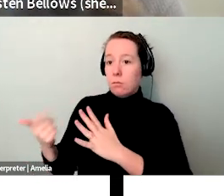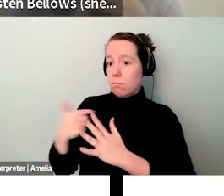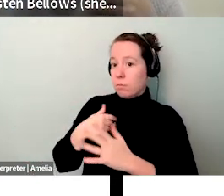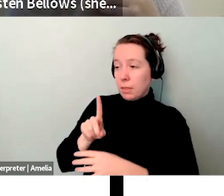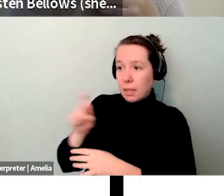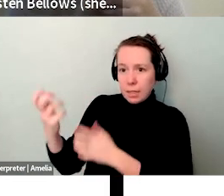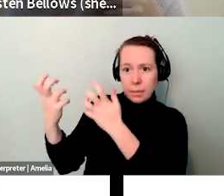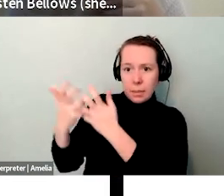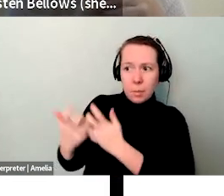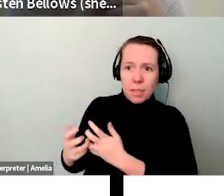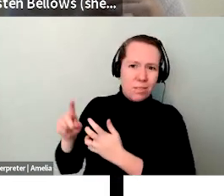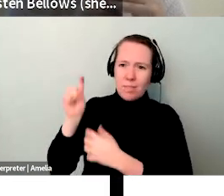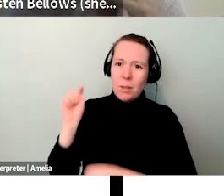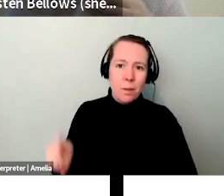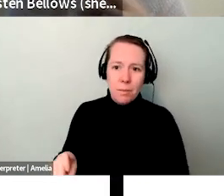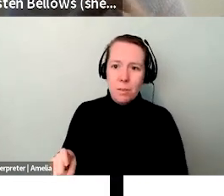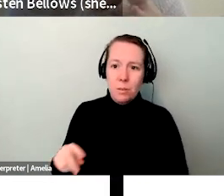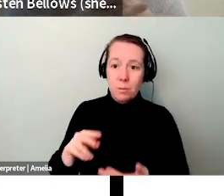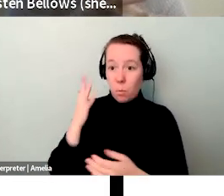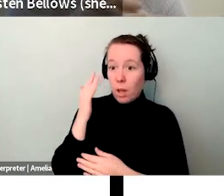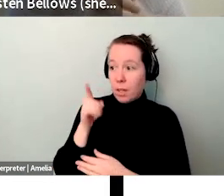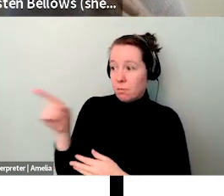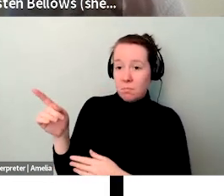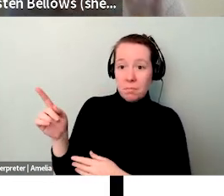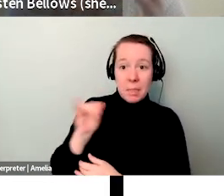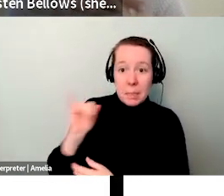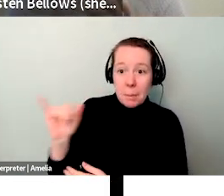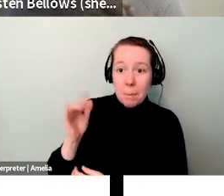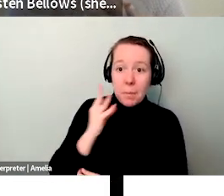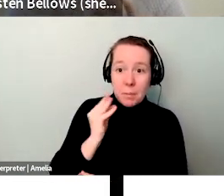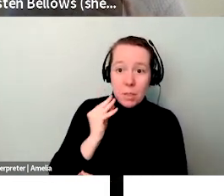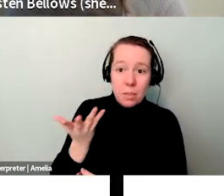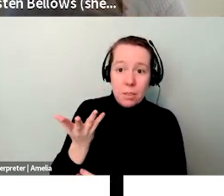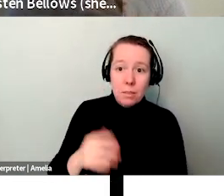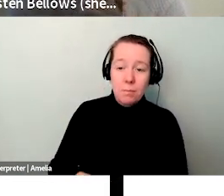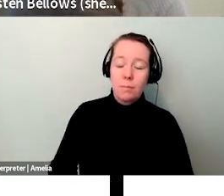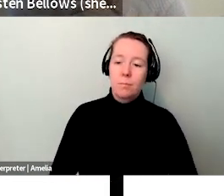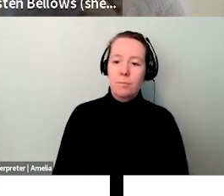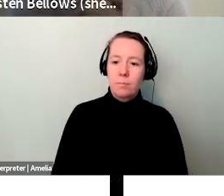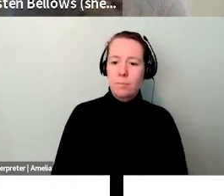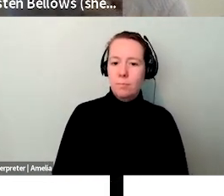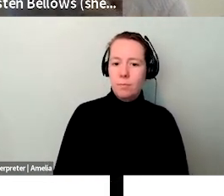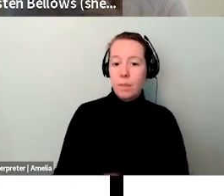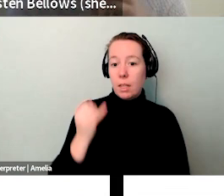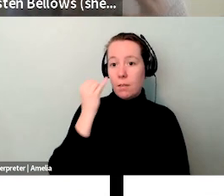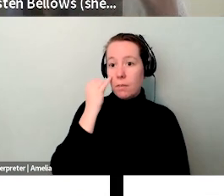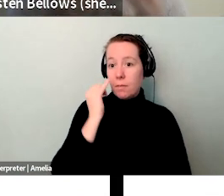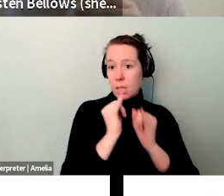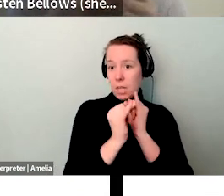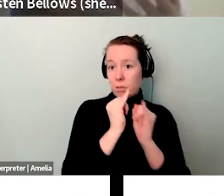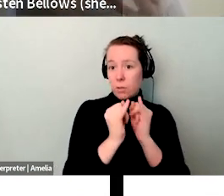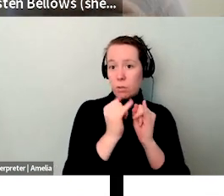me. But yeah, I've found it helpful if I put that positive spin on it. It